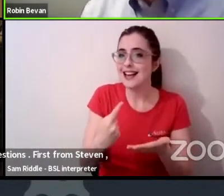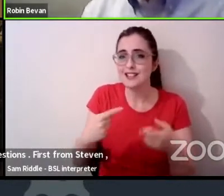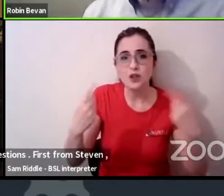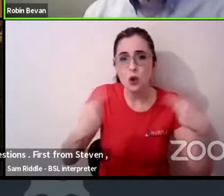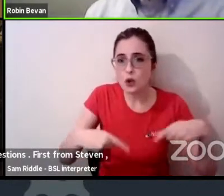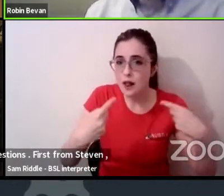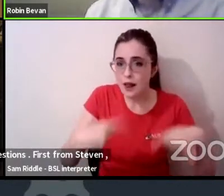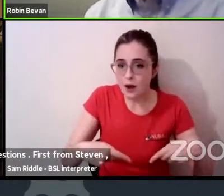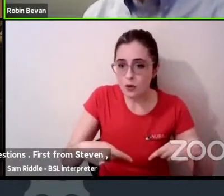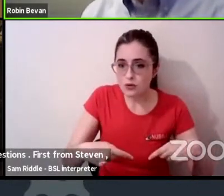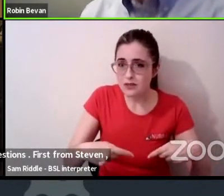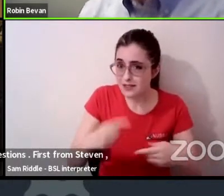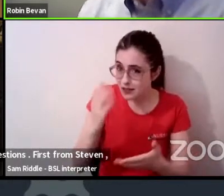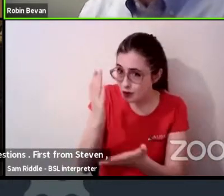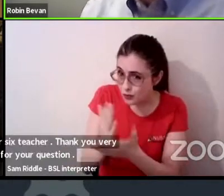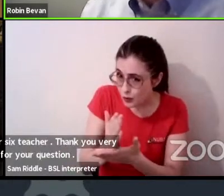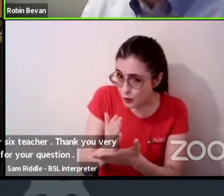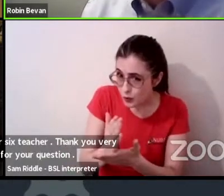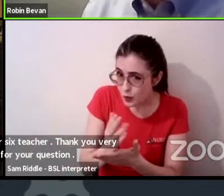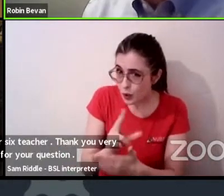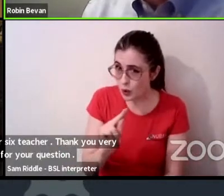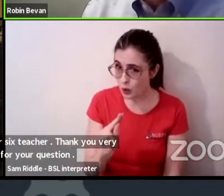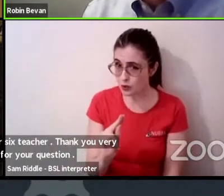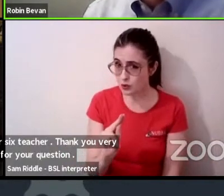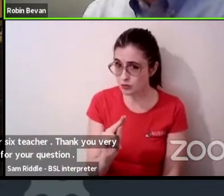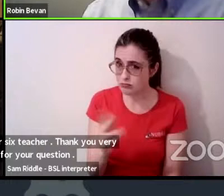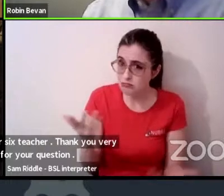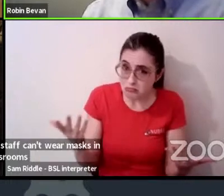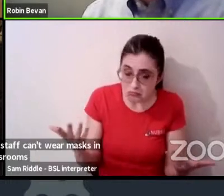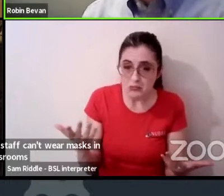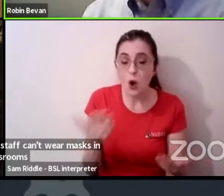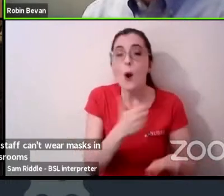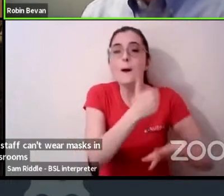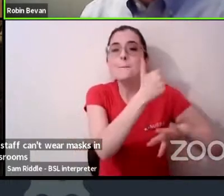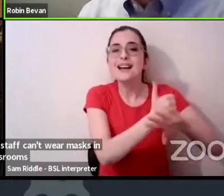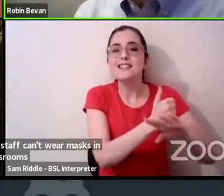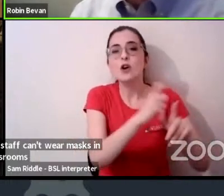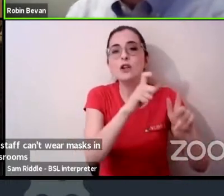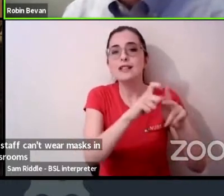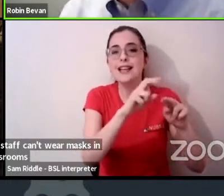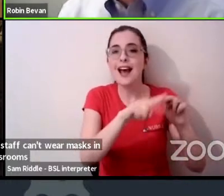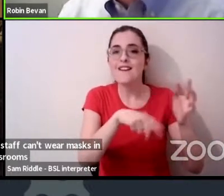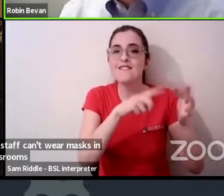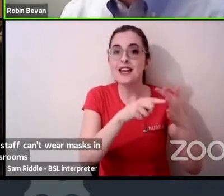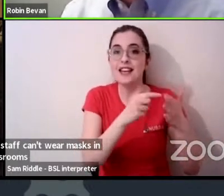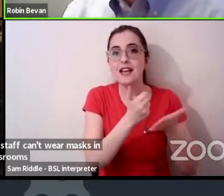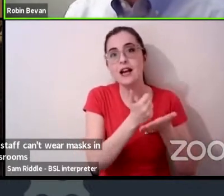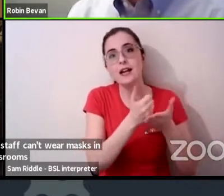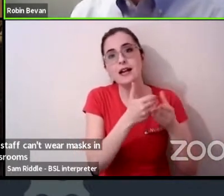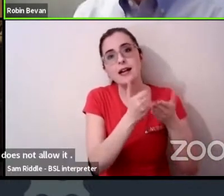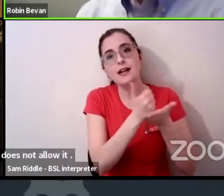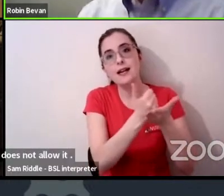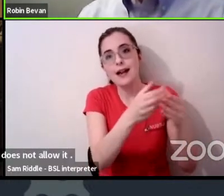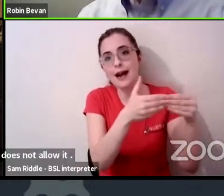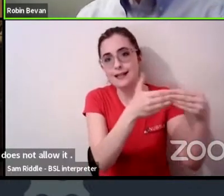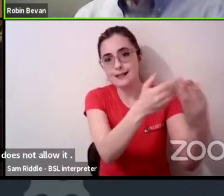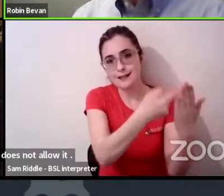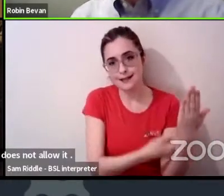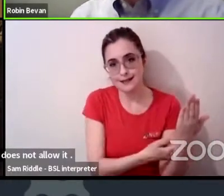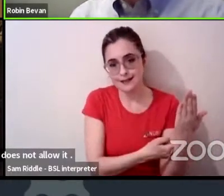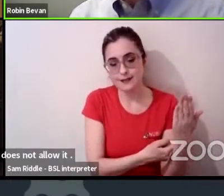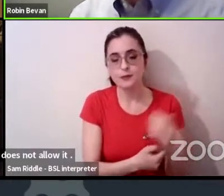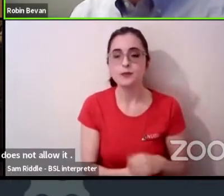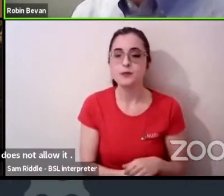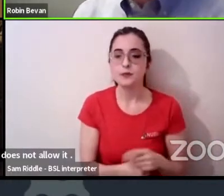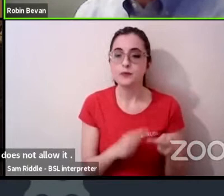true? A straightforward question about the DfE guidance and adhering to it. Victoria asks a